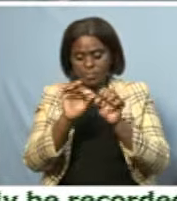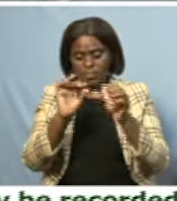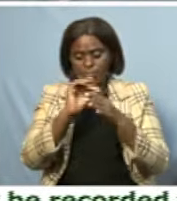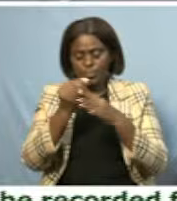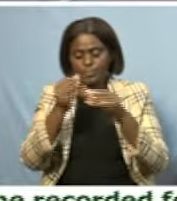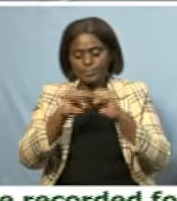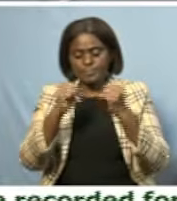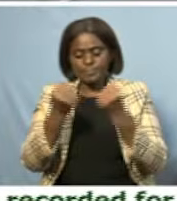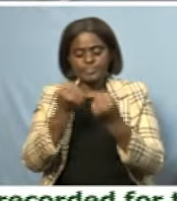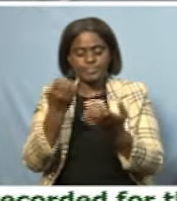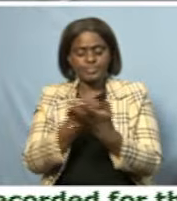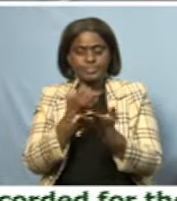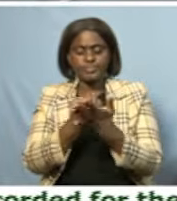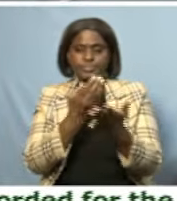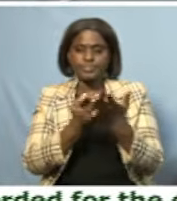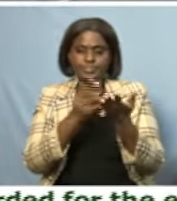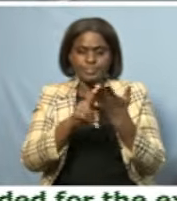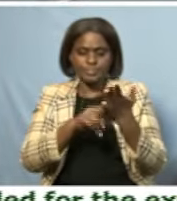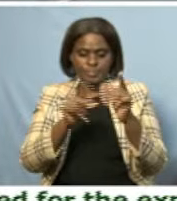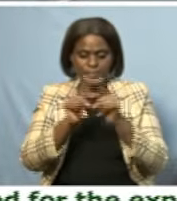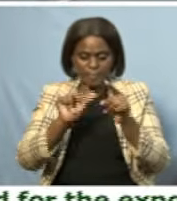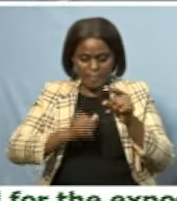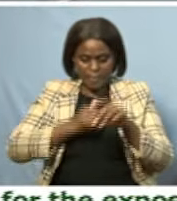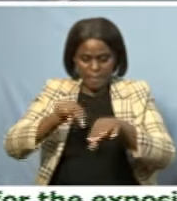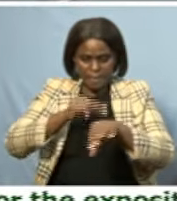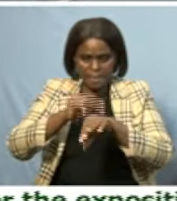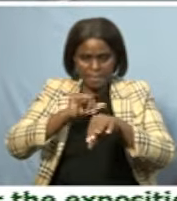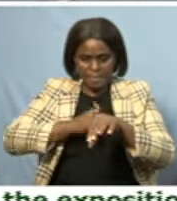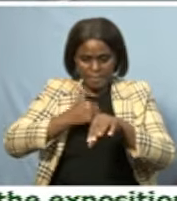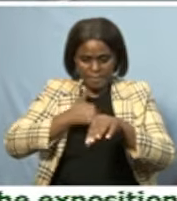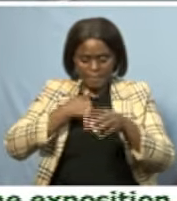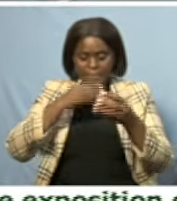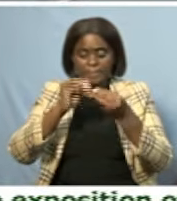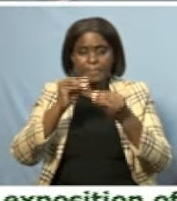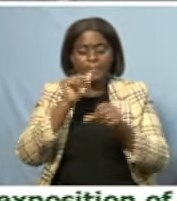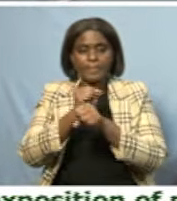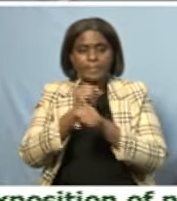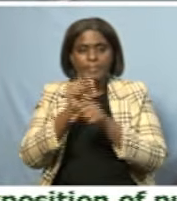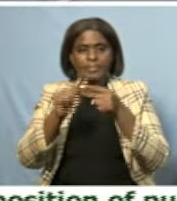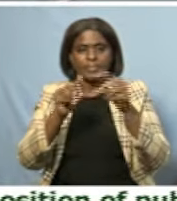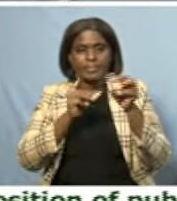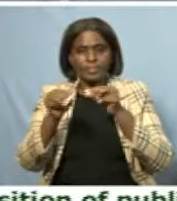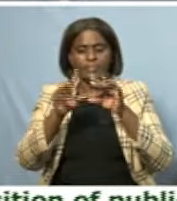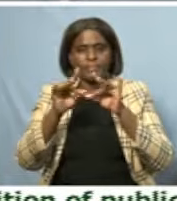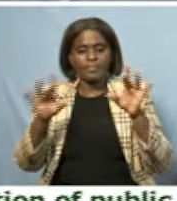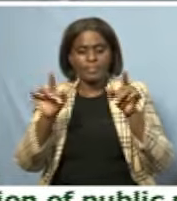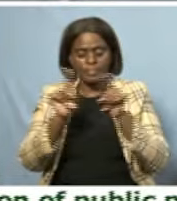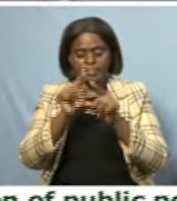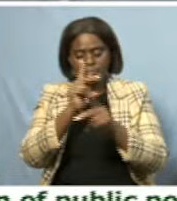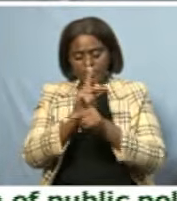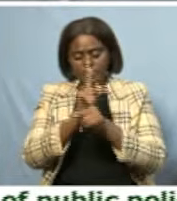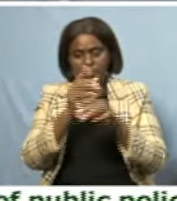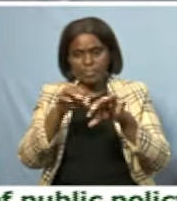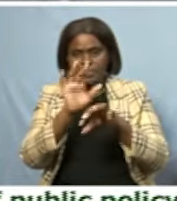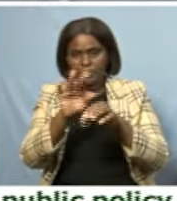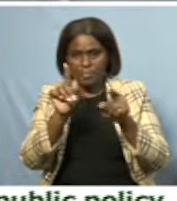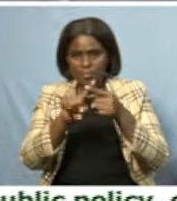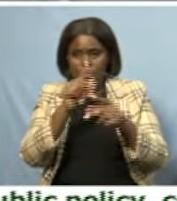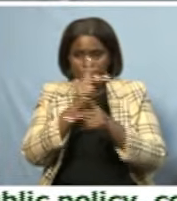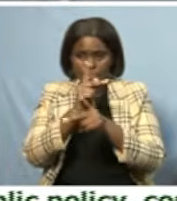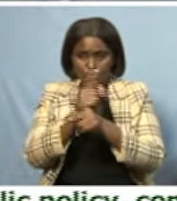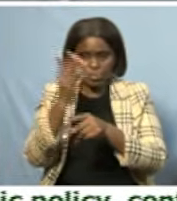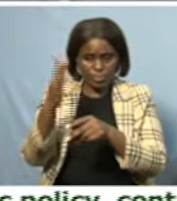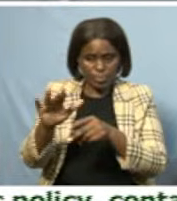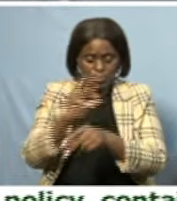socioeconomic status. As a nation, we have a moral obligation to manage lands sustainably, preserving